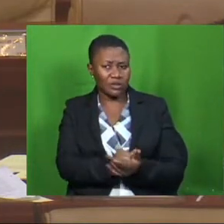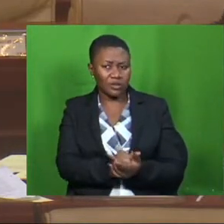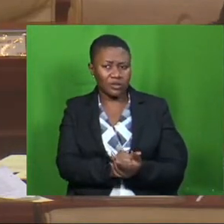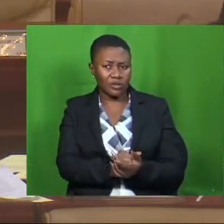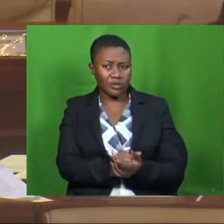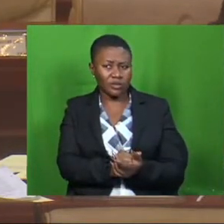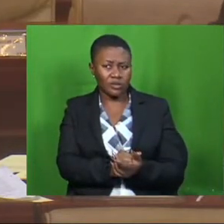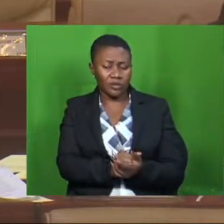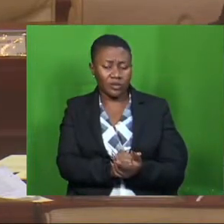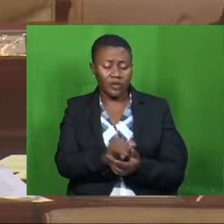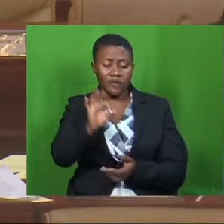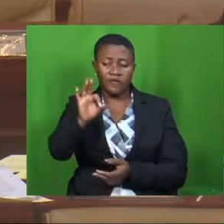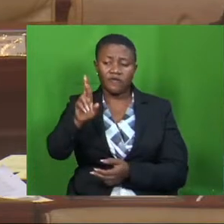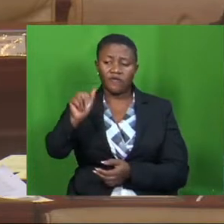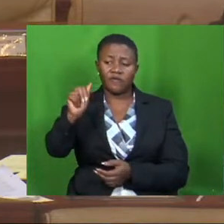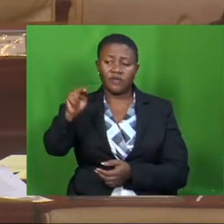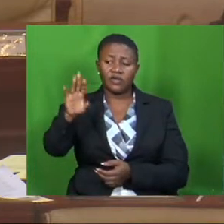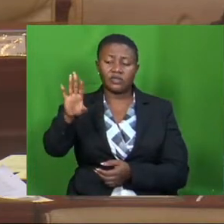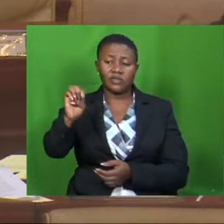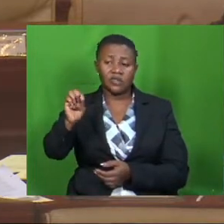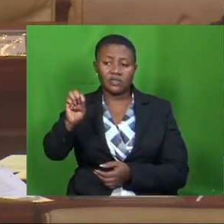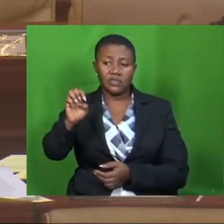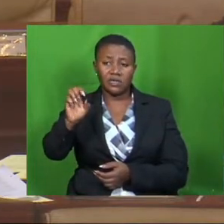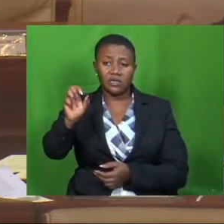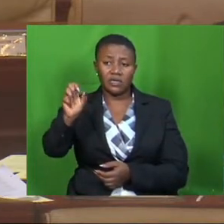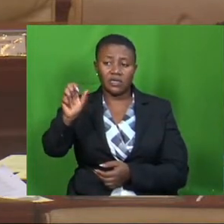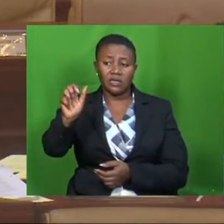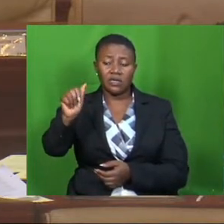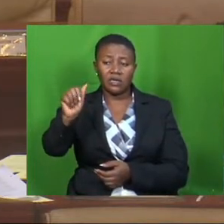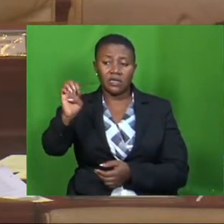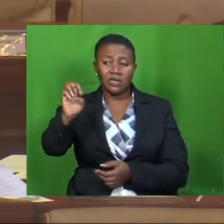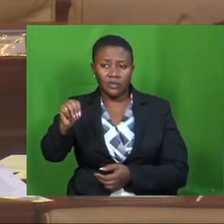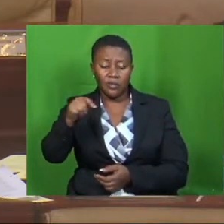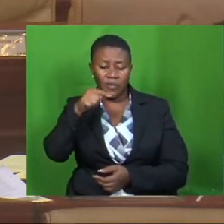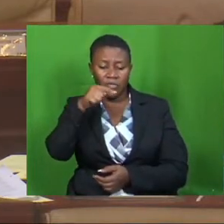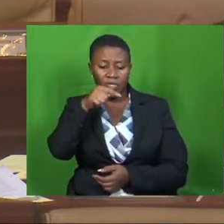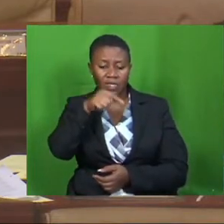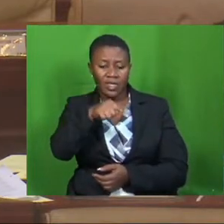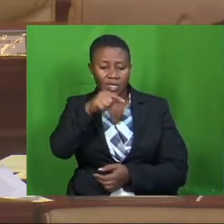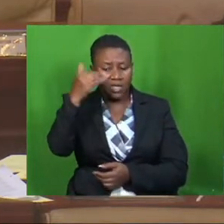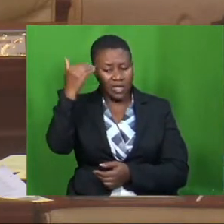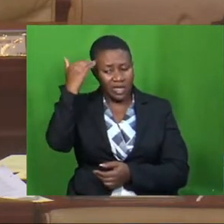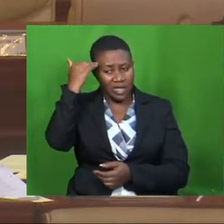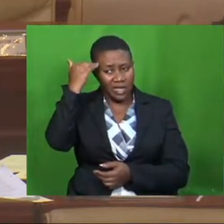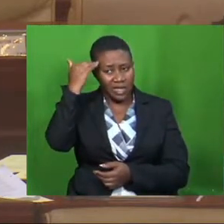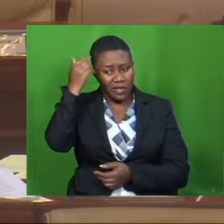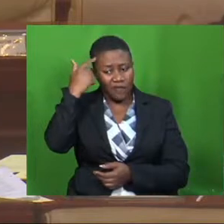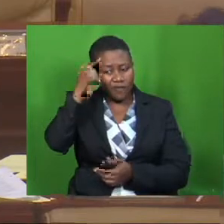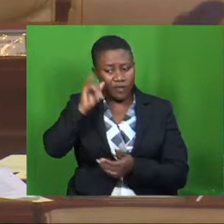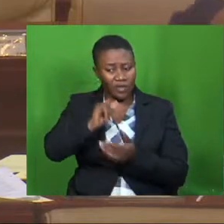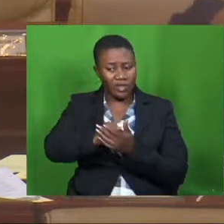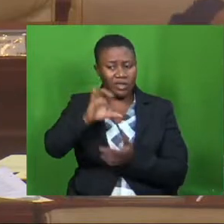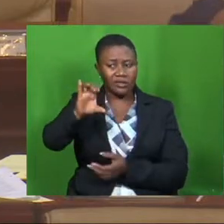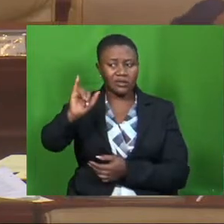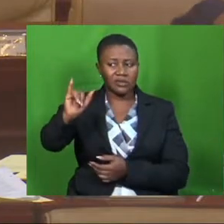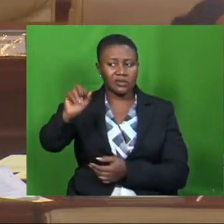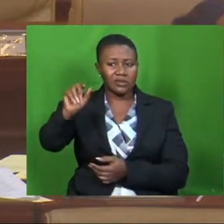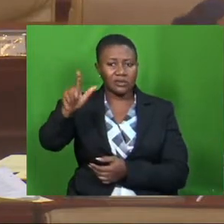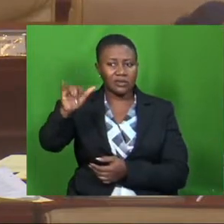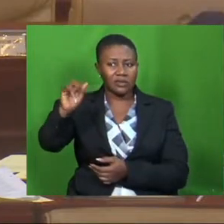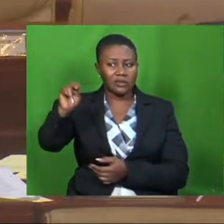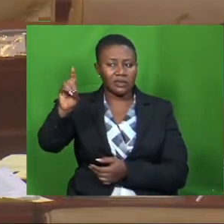perceive the professional work that is done by the Auditor General as being politicized, I don't